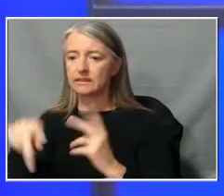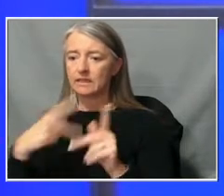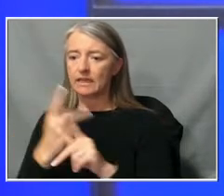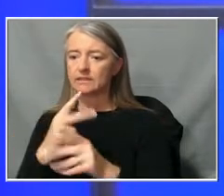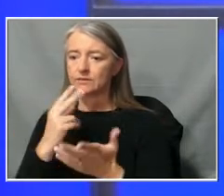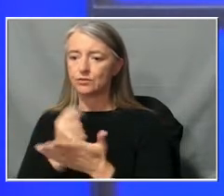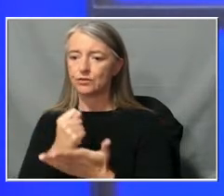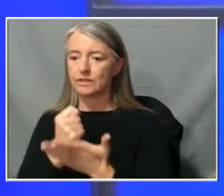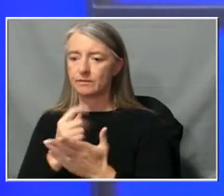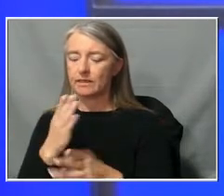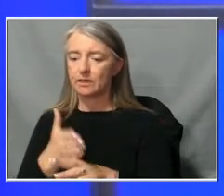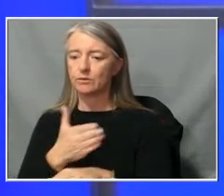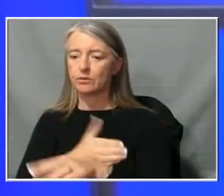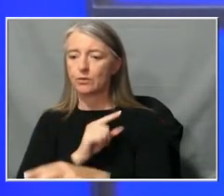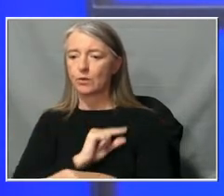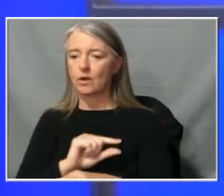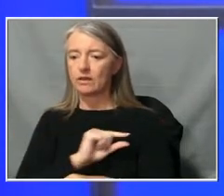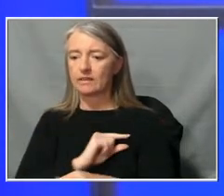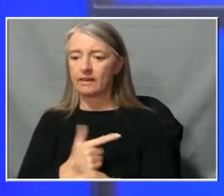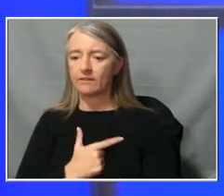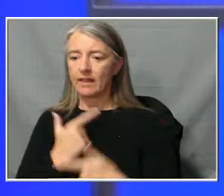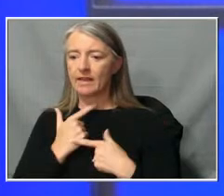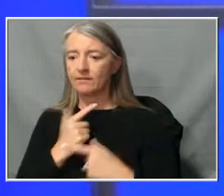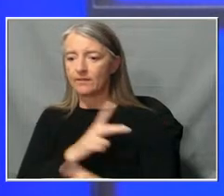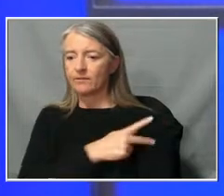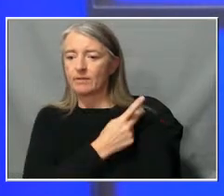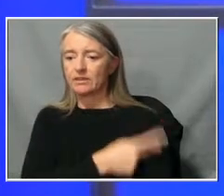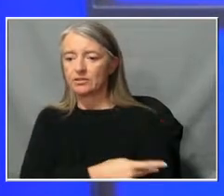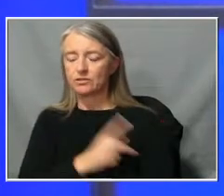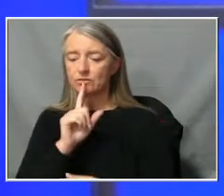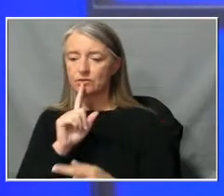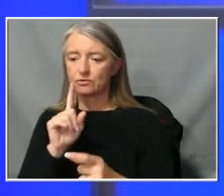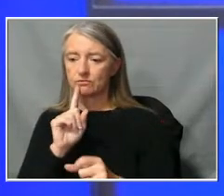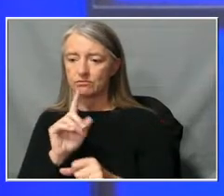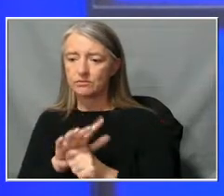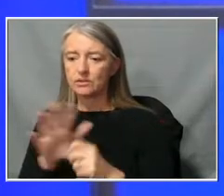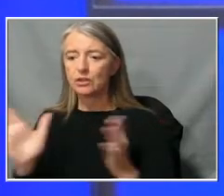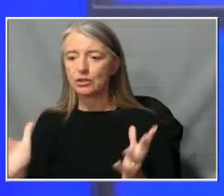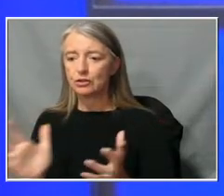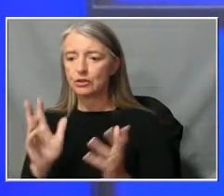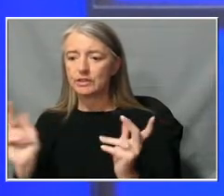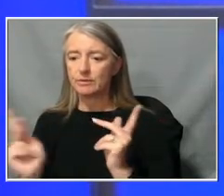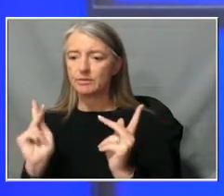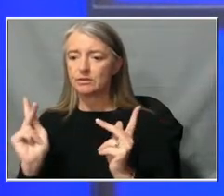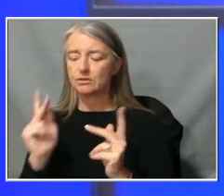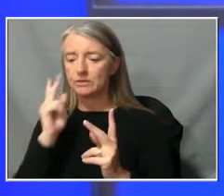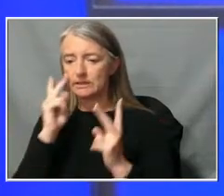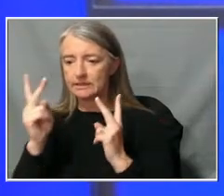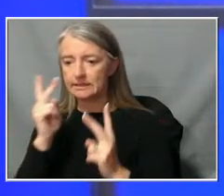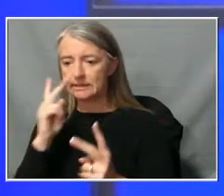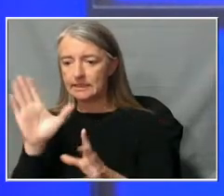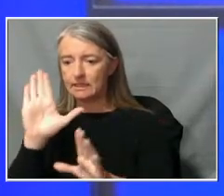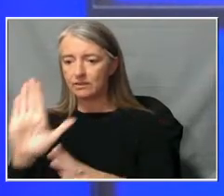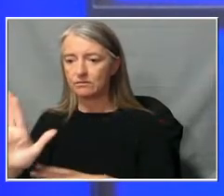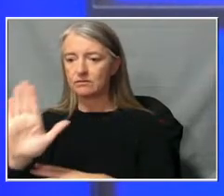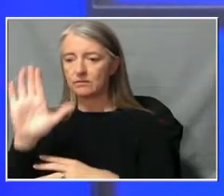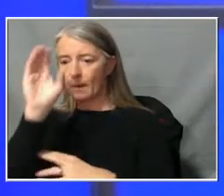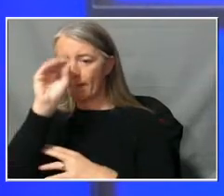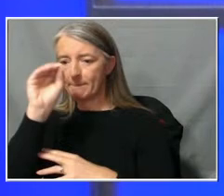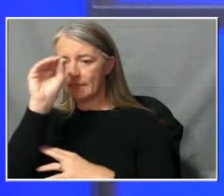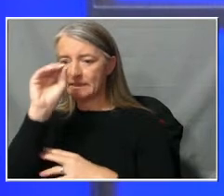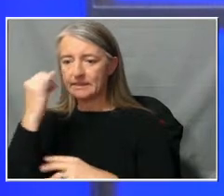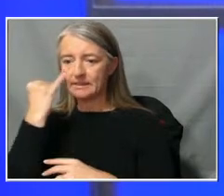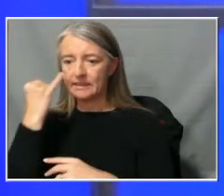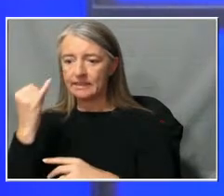and improve the quality of life of patients, and just to encourage people to seek out an opinion if they or their loved